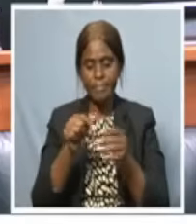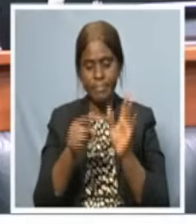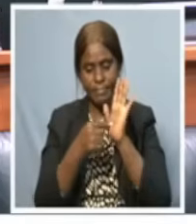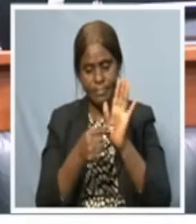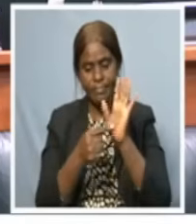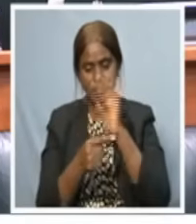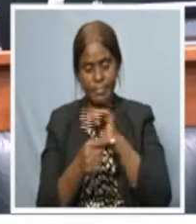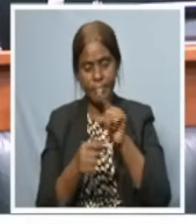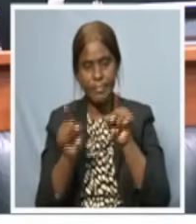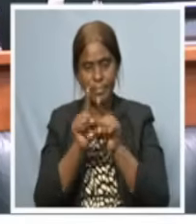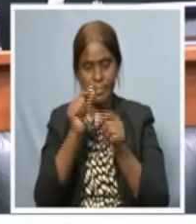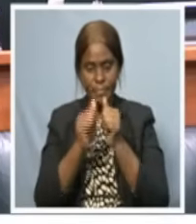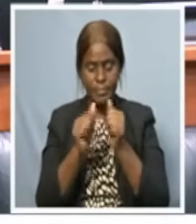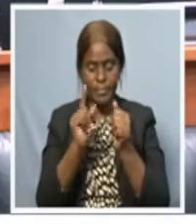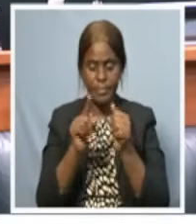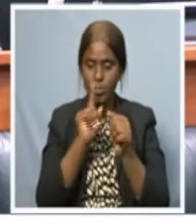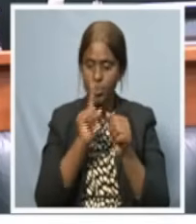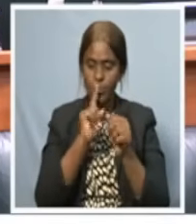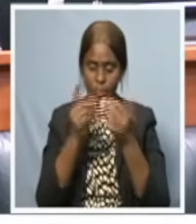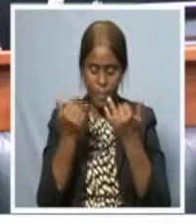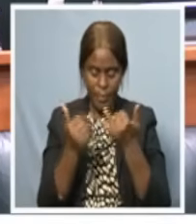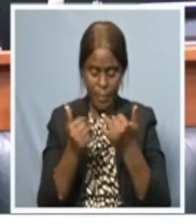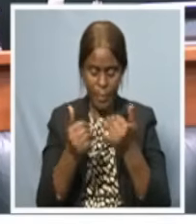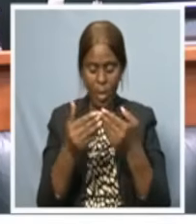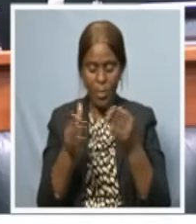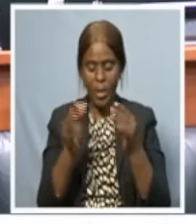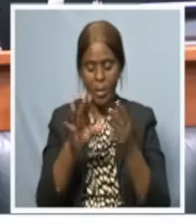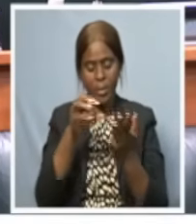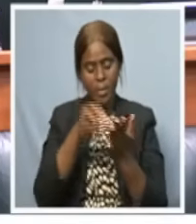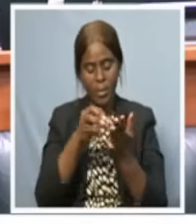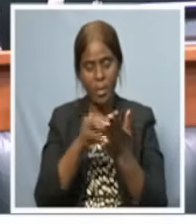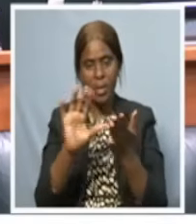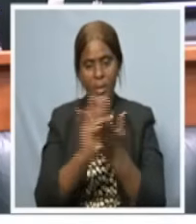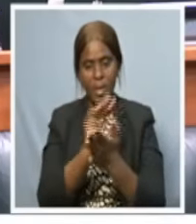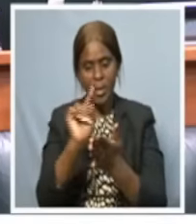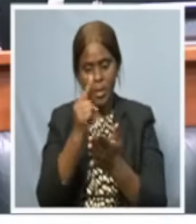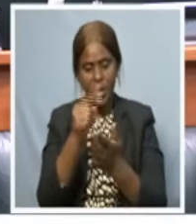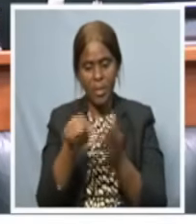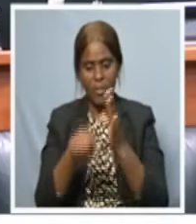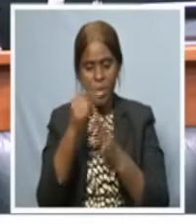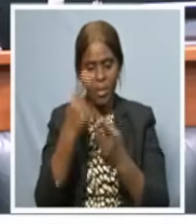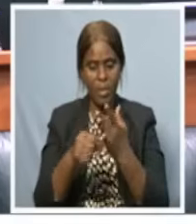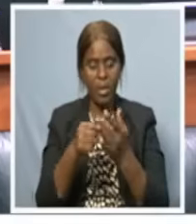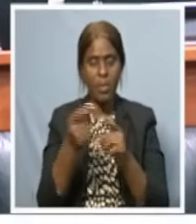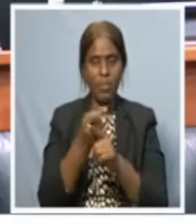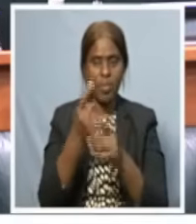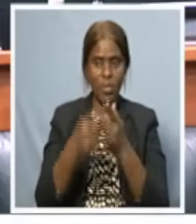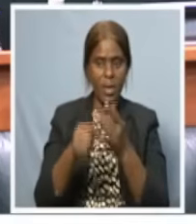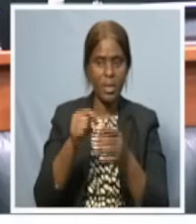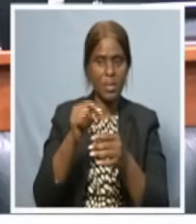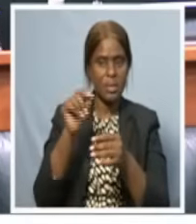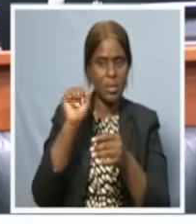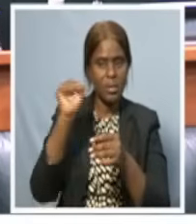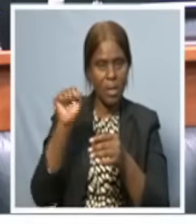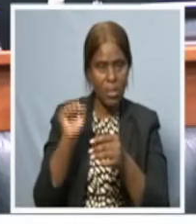exhibited. Because immediately you open the page, just the first page, you'll find one is coming from